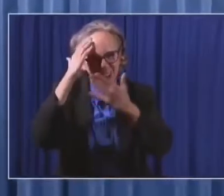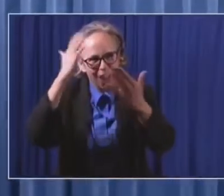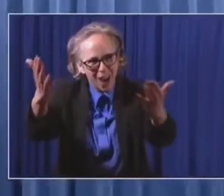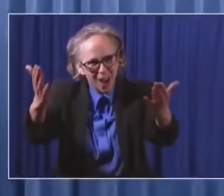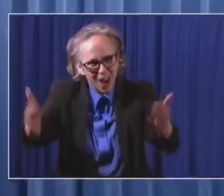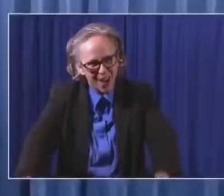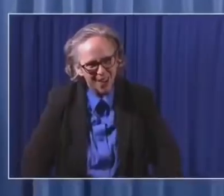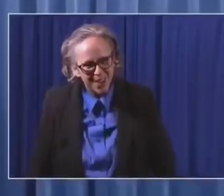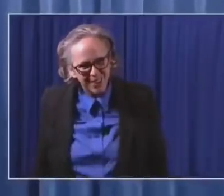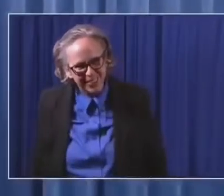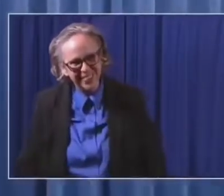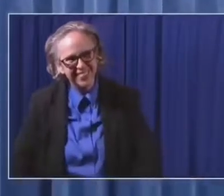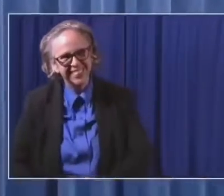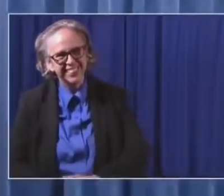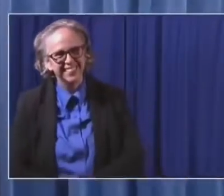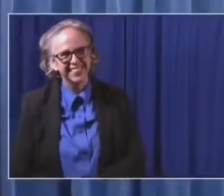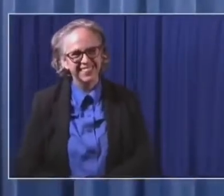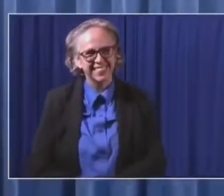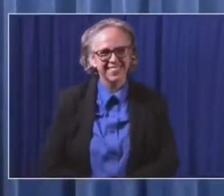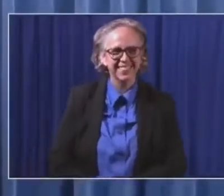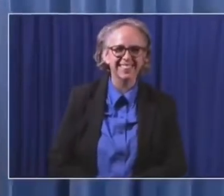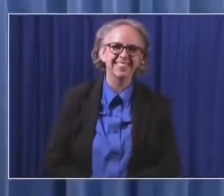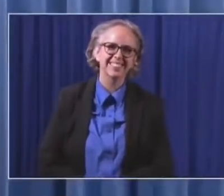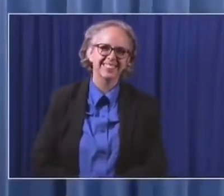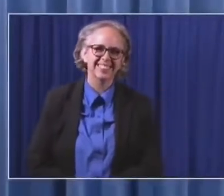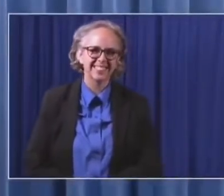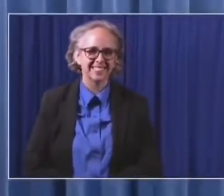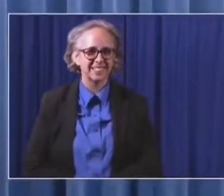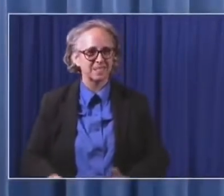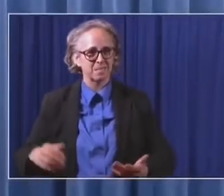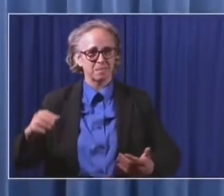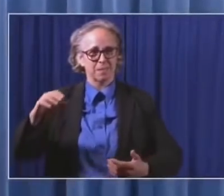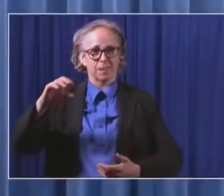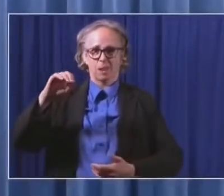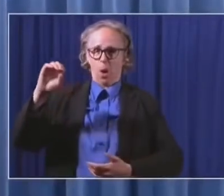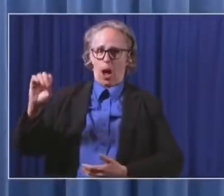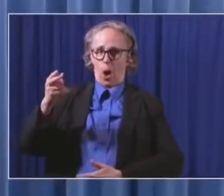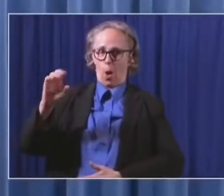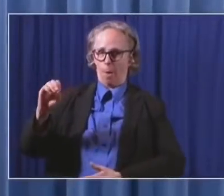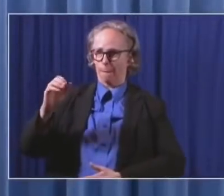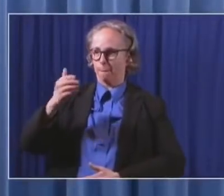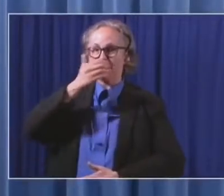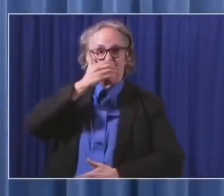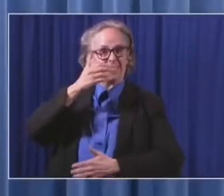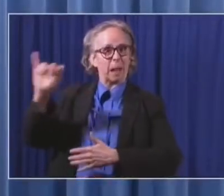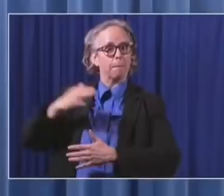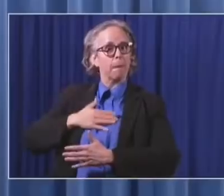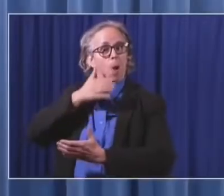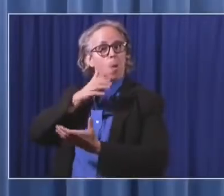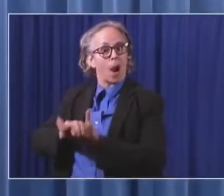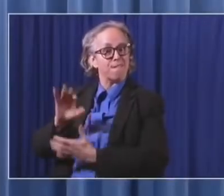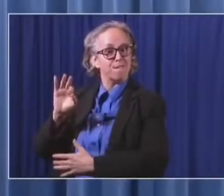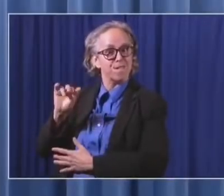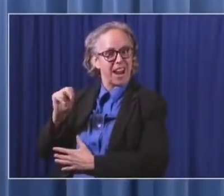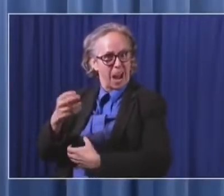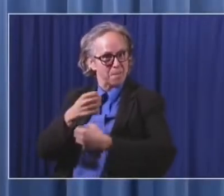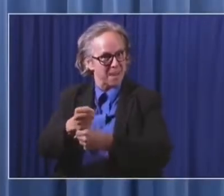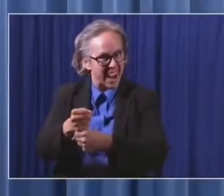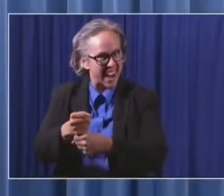state rules that are issued at any of these levels. He had repeatedly said the aim was to give counties and